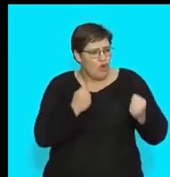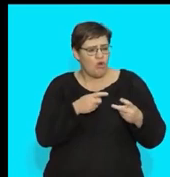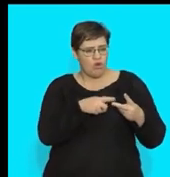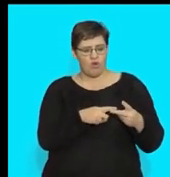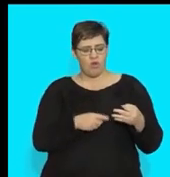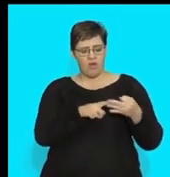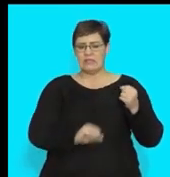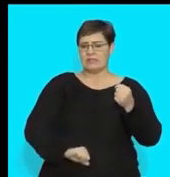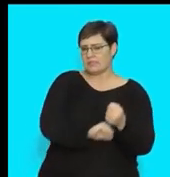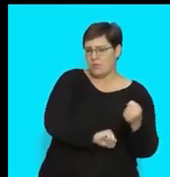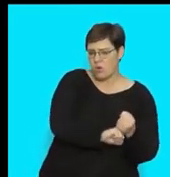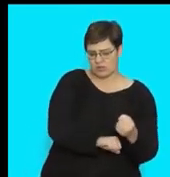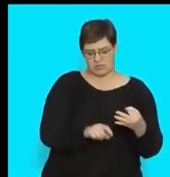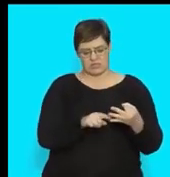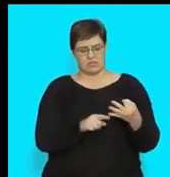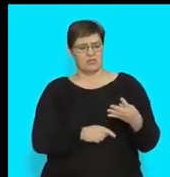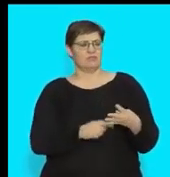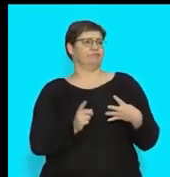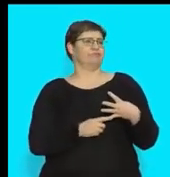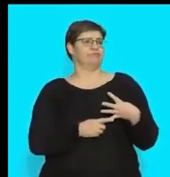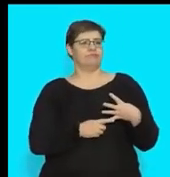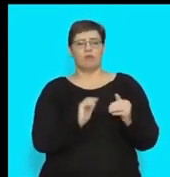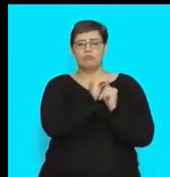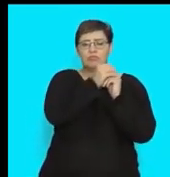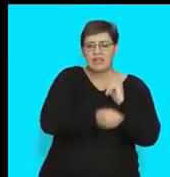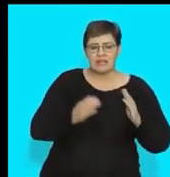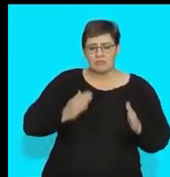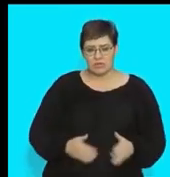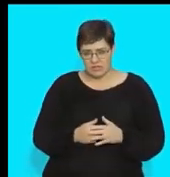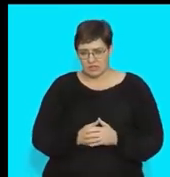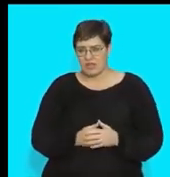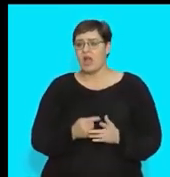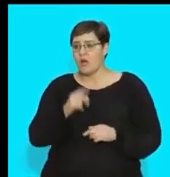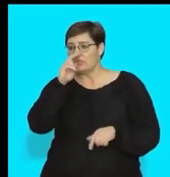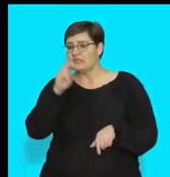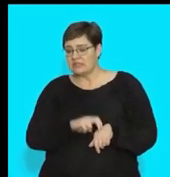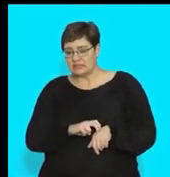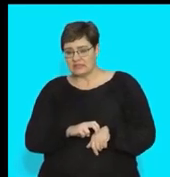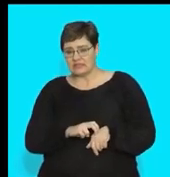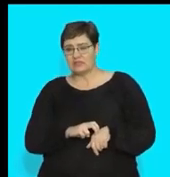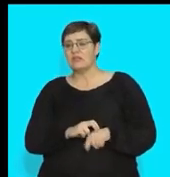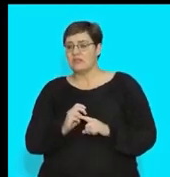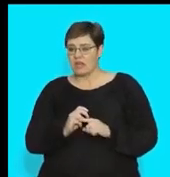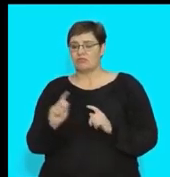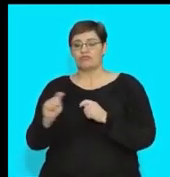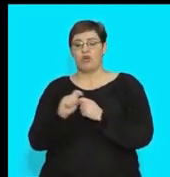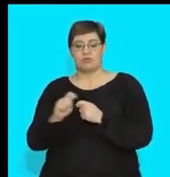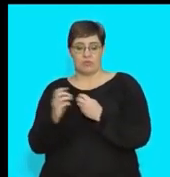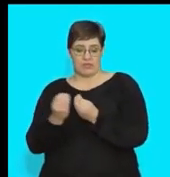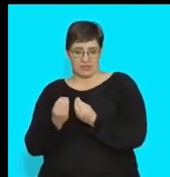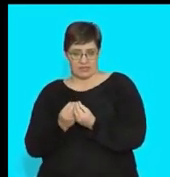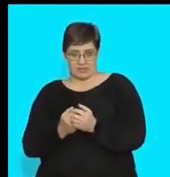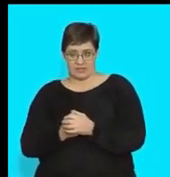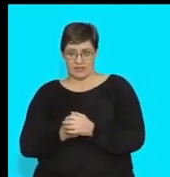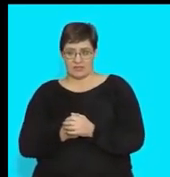that supports, right? We need tissue that protects our body, and we need tissue that transports things.